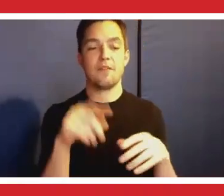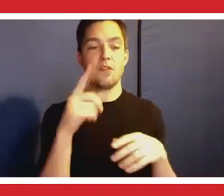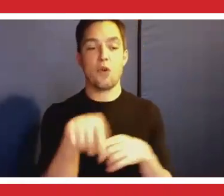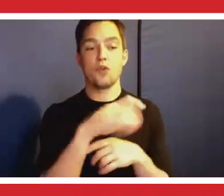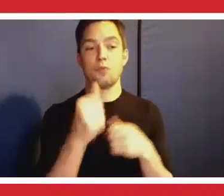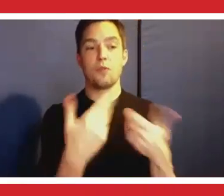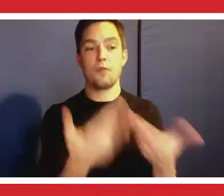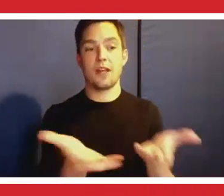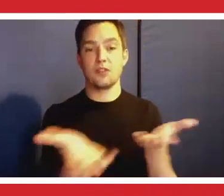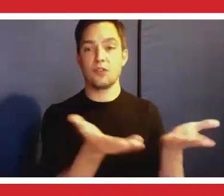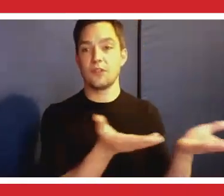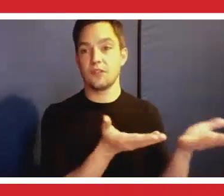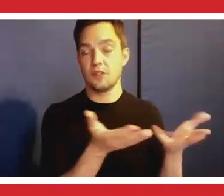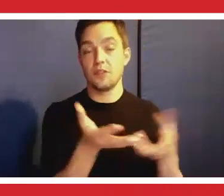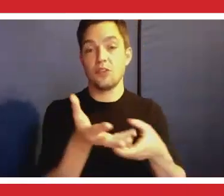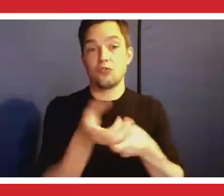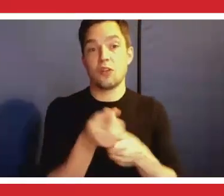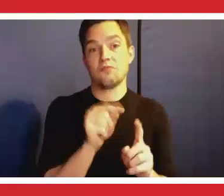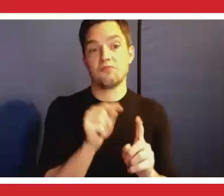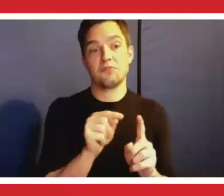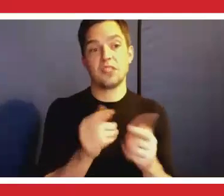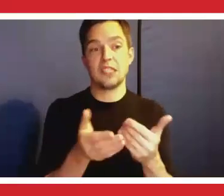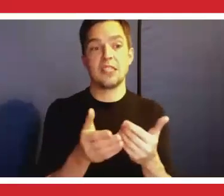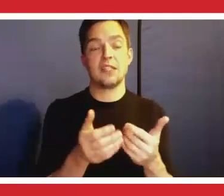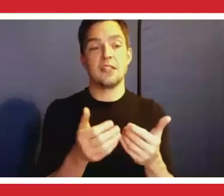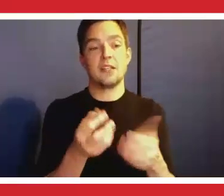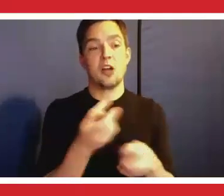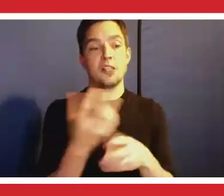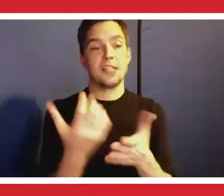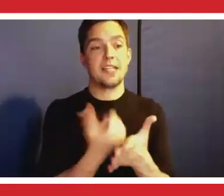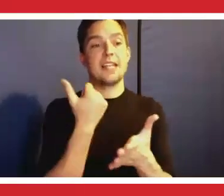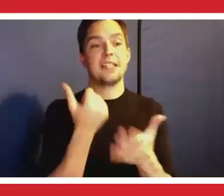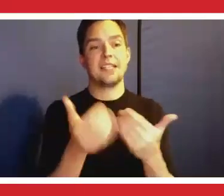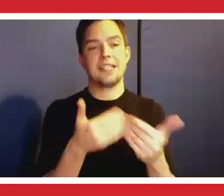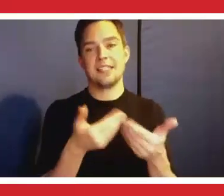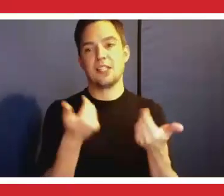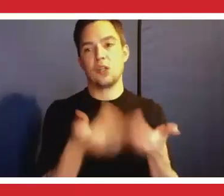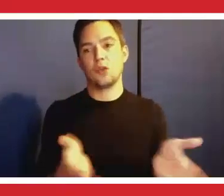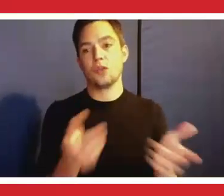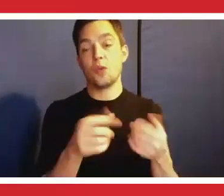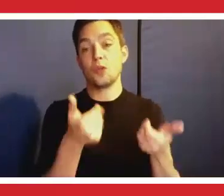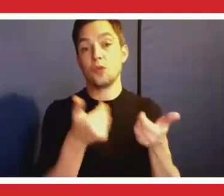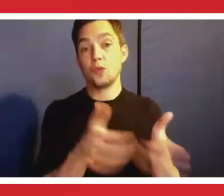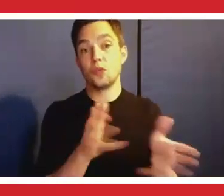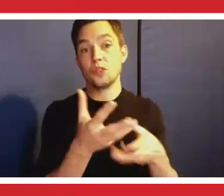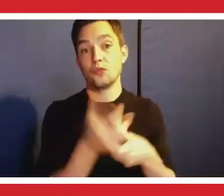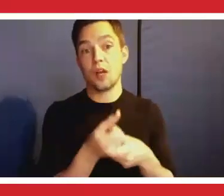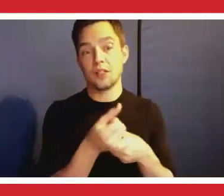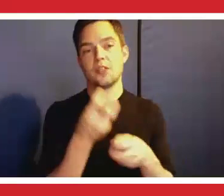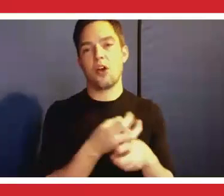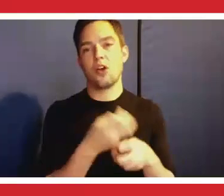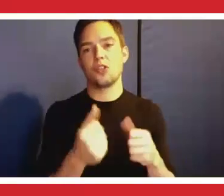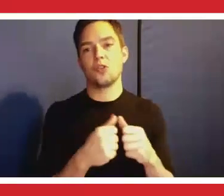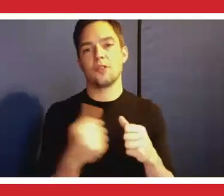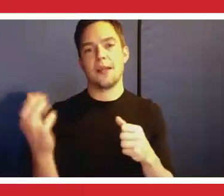to gain and easy to lose. And once it's lost, it's very difficult to recover. Thank you all. I think